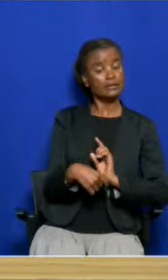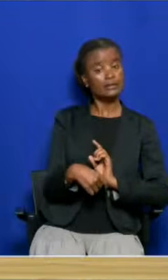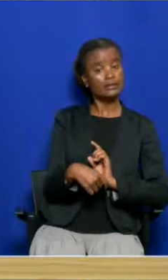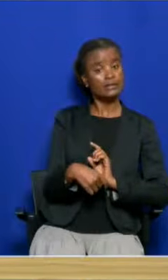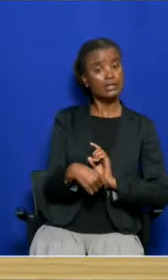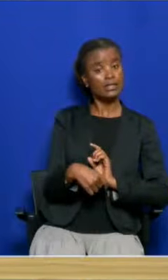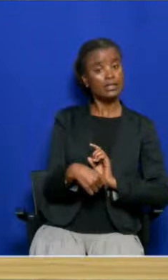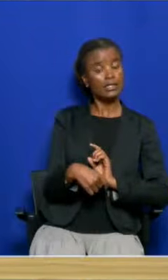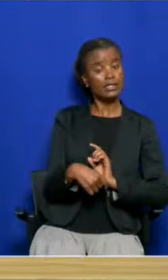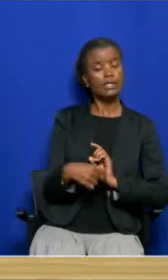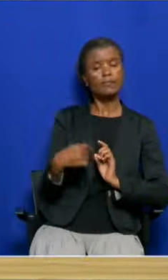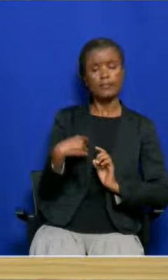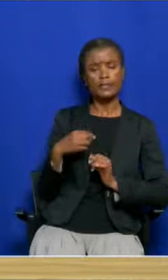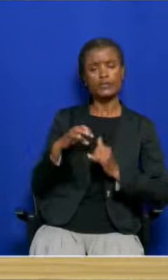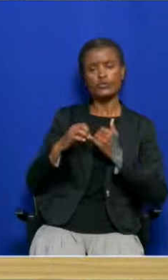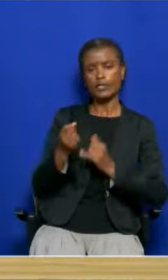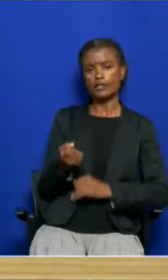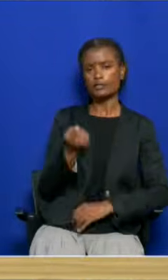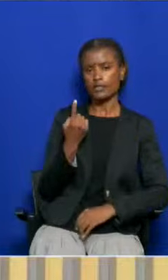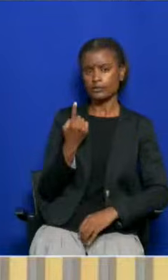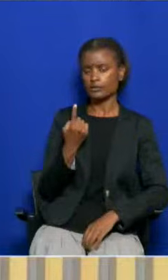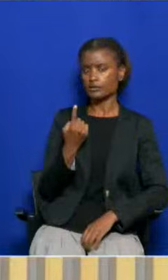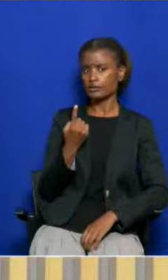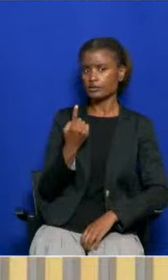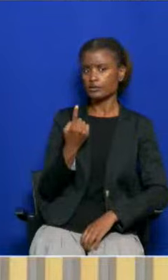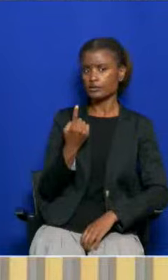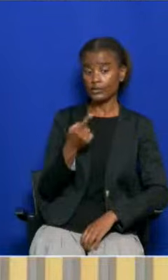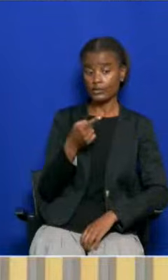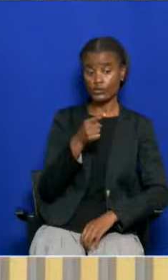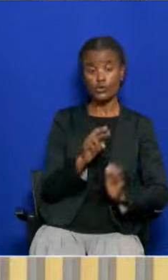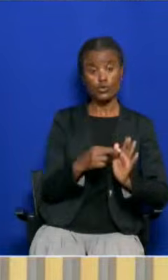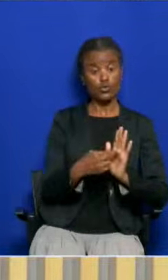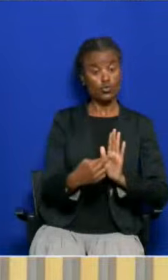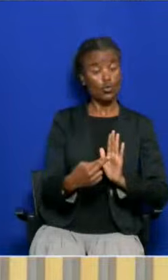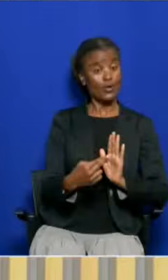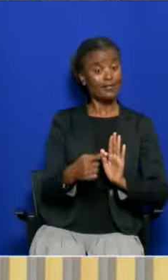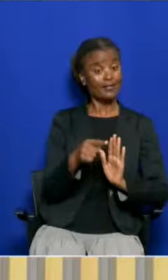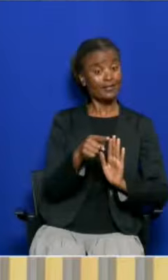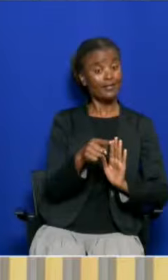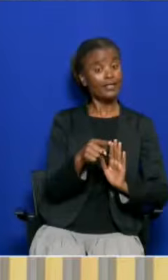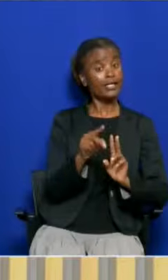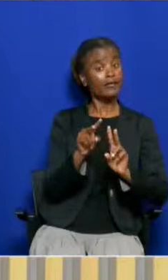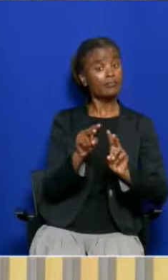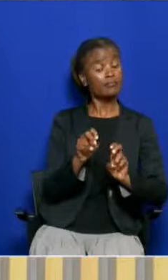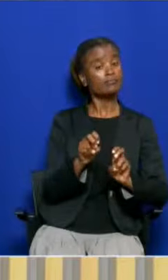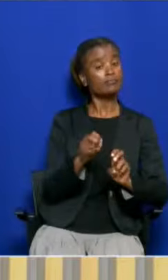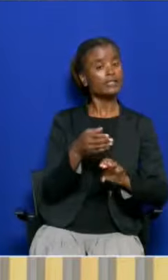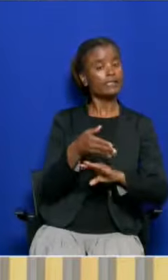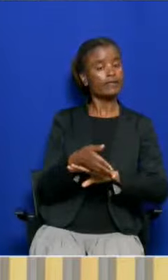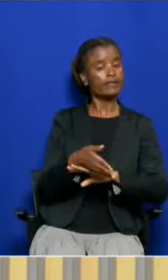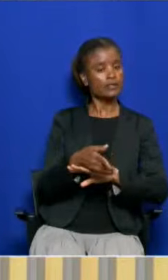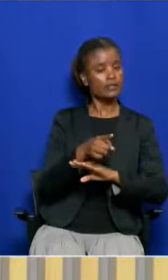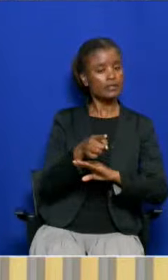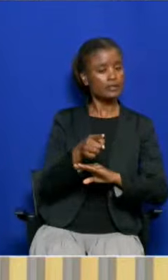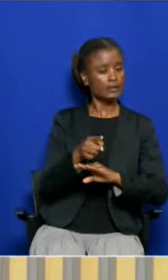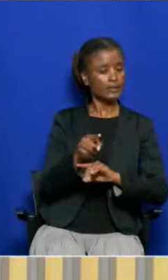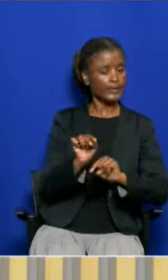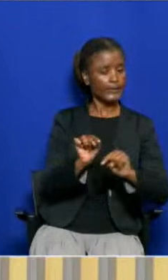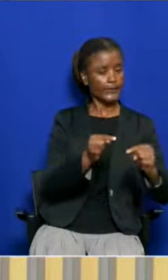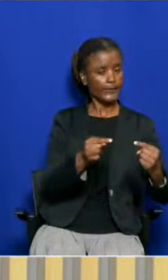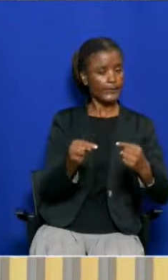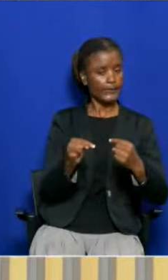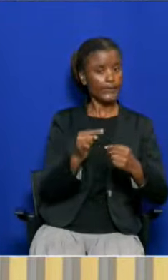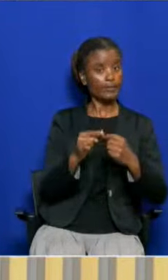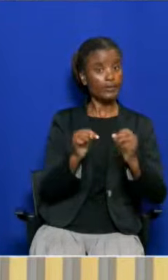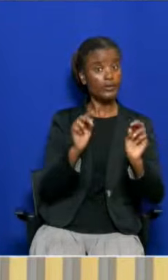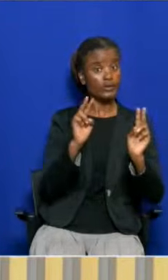understand, were you playing a role of a policeman when you were intervening in disputes about taxis being allowed to